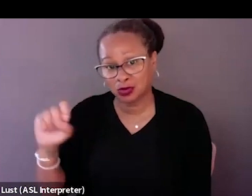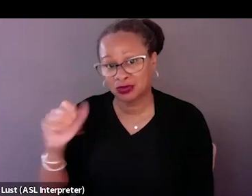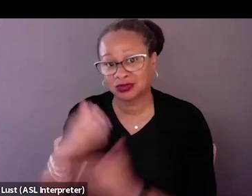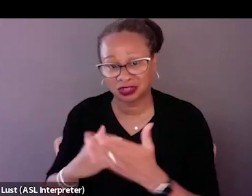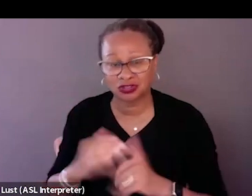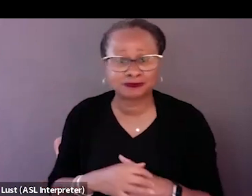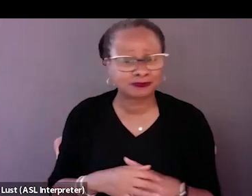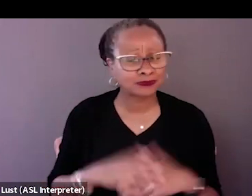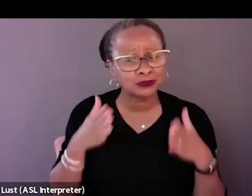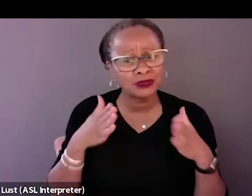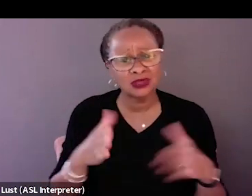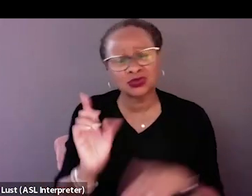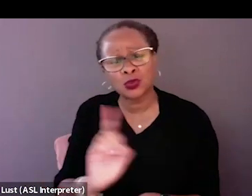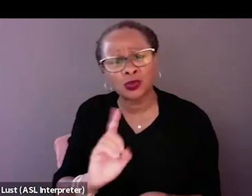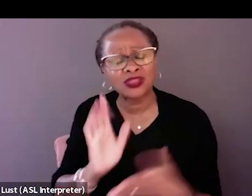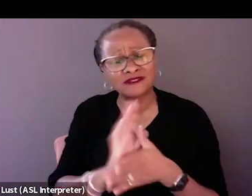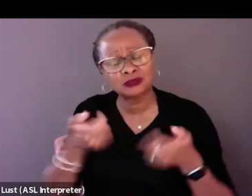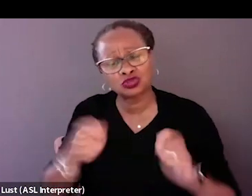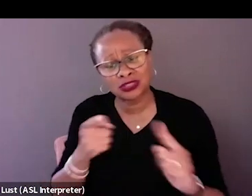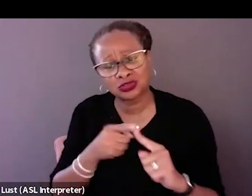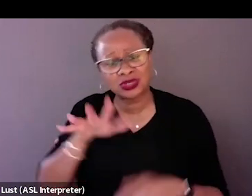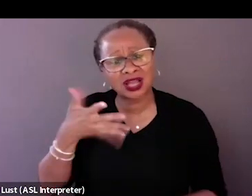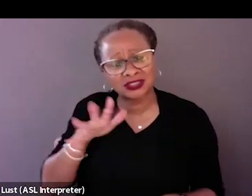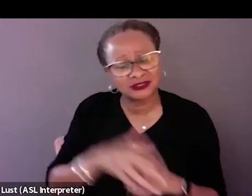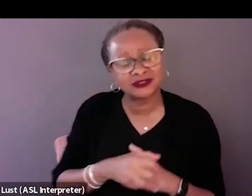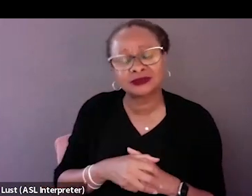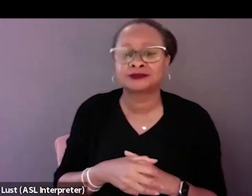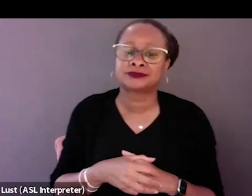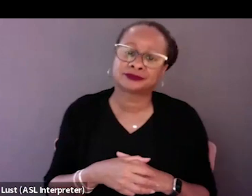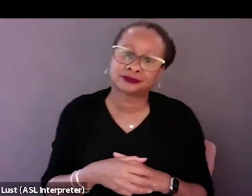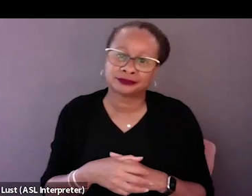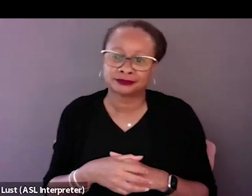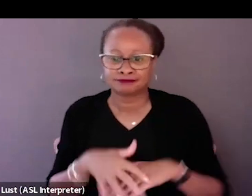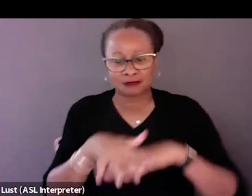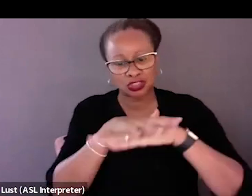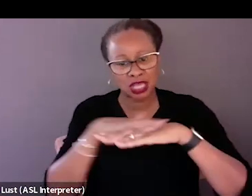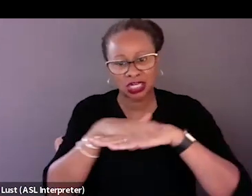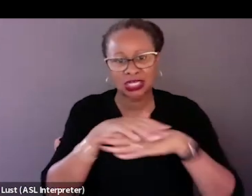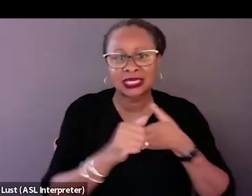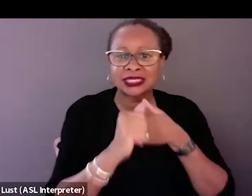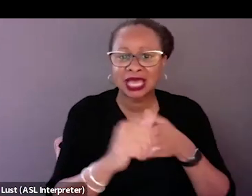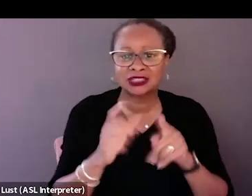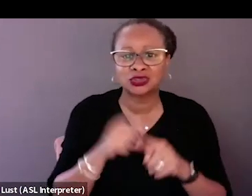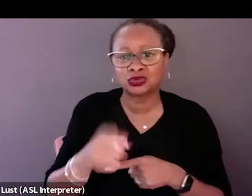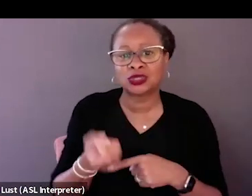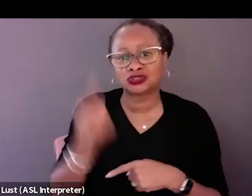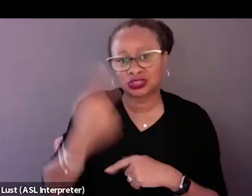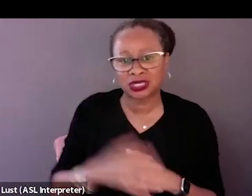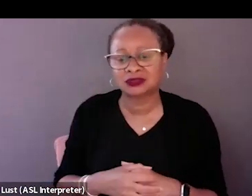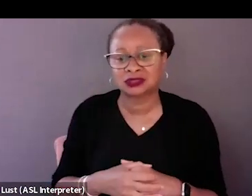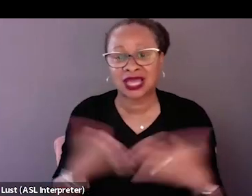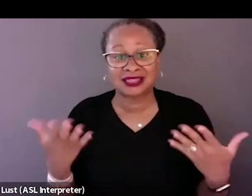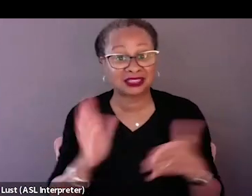There's these ways in which the film is just trying to kind of, subtly guide you to understanding that like this